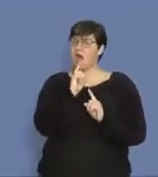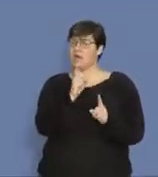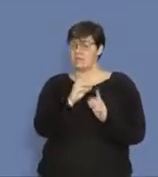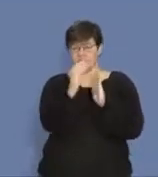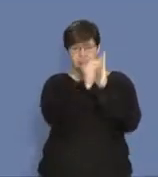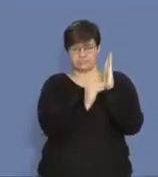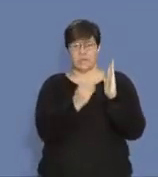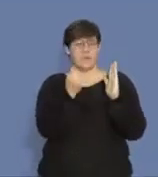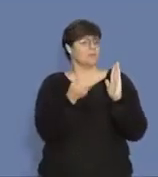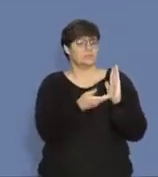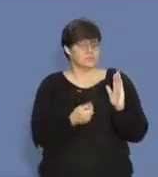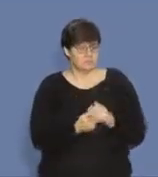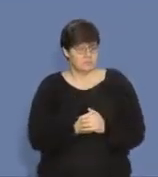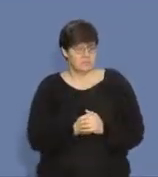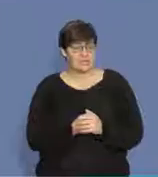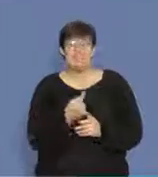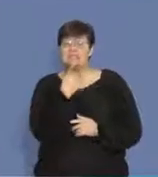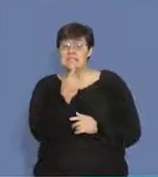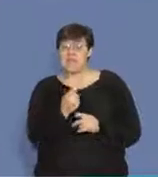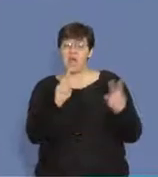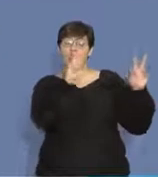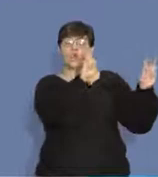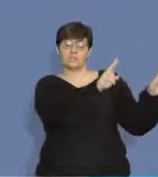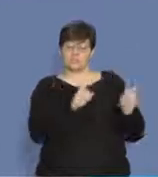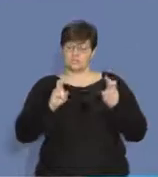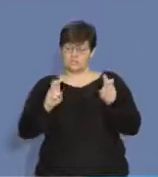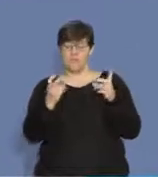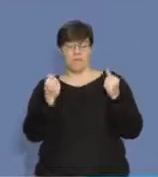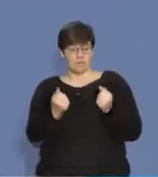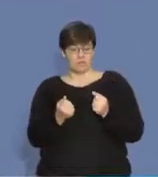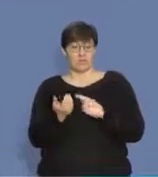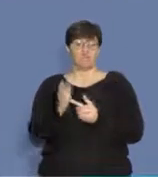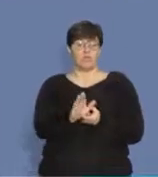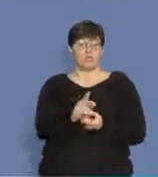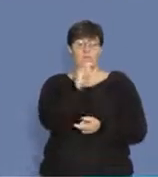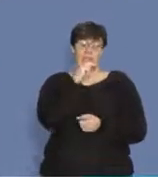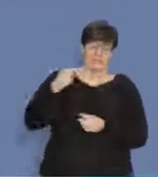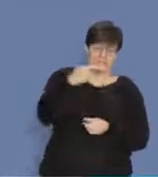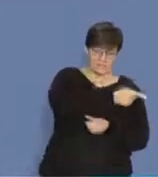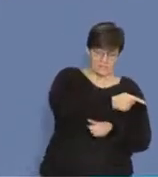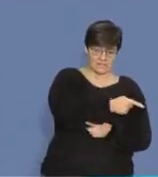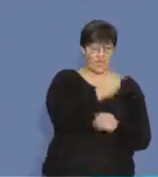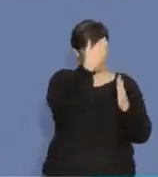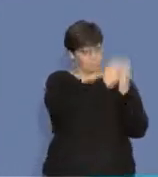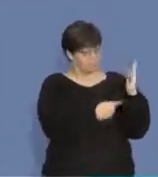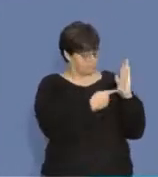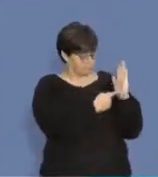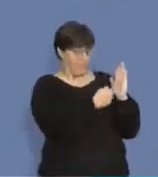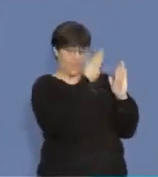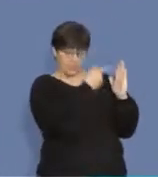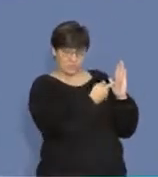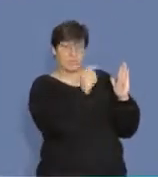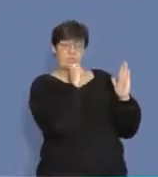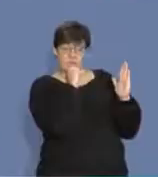Very important. The moment a question says, quote figures, you have to actually use figures from the given information